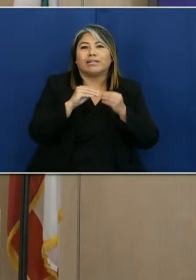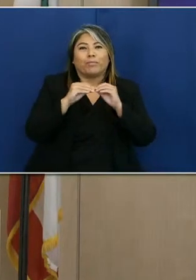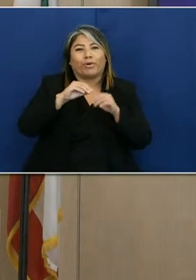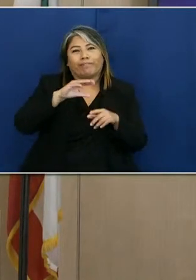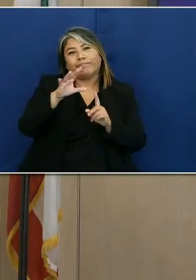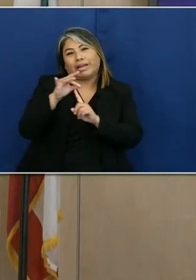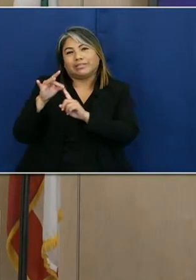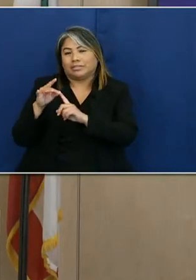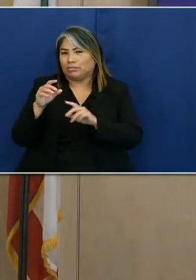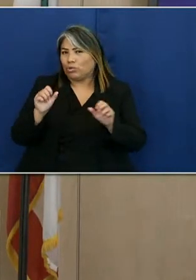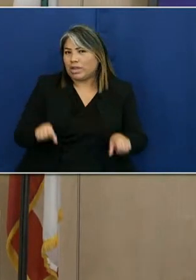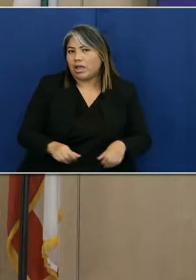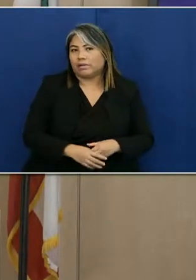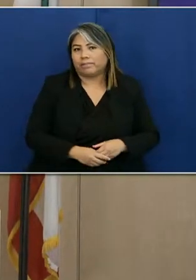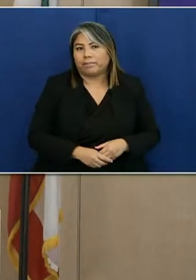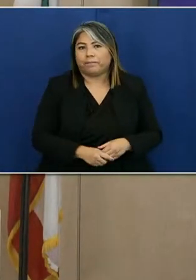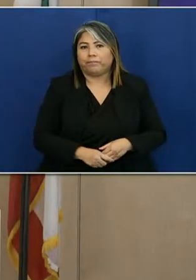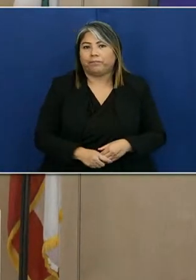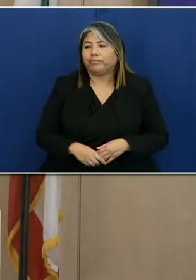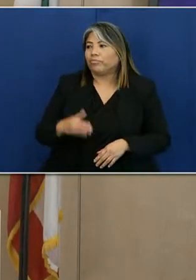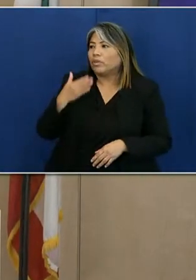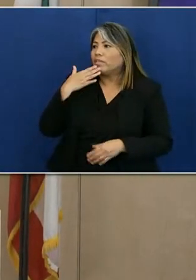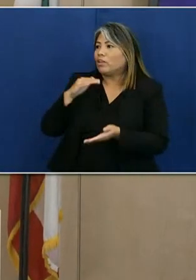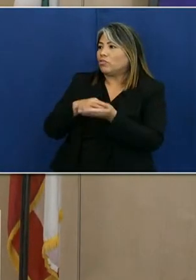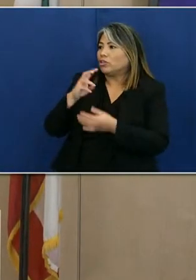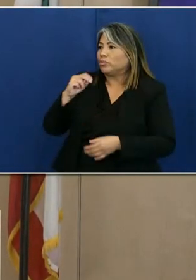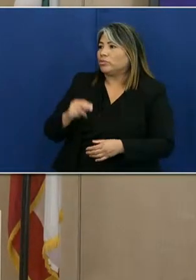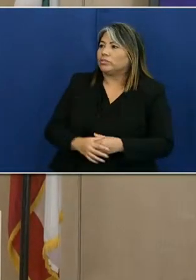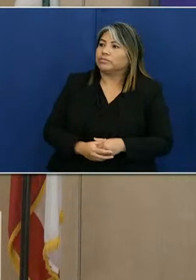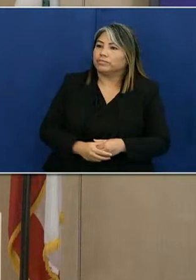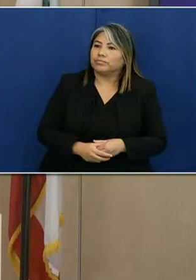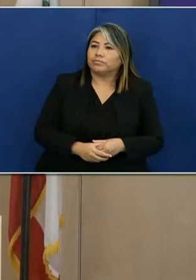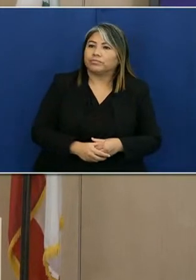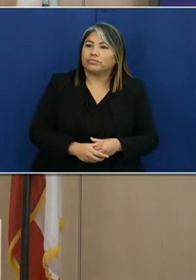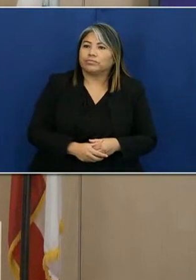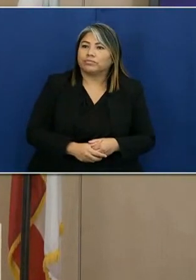cases. Thank you, Dr. Wooten.